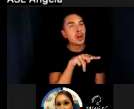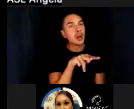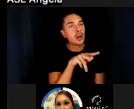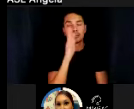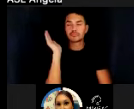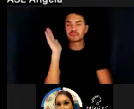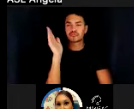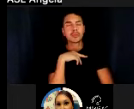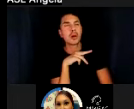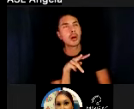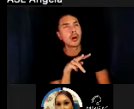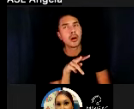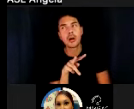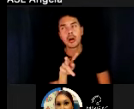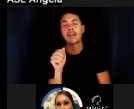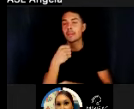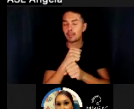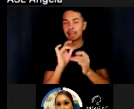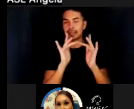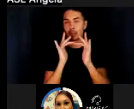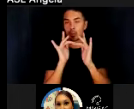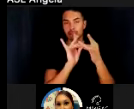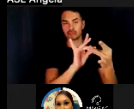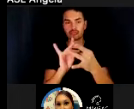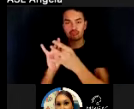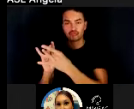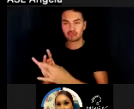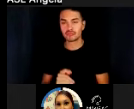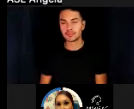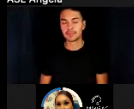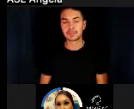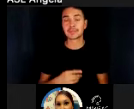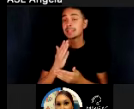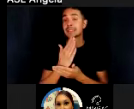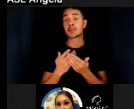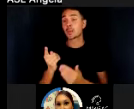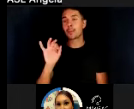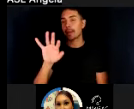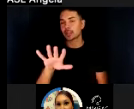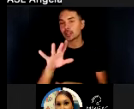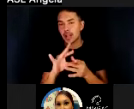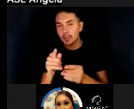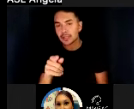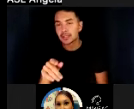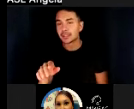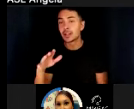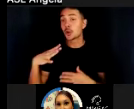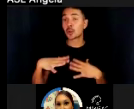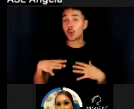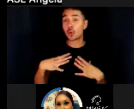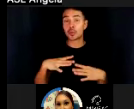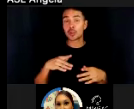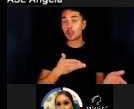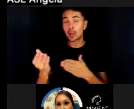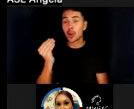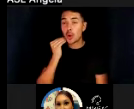even see connections being made where it would, we talk about, someone mentioned in the comments about clothes to go home.